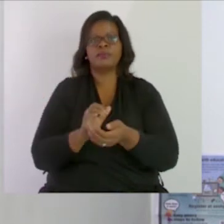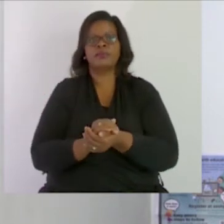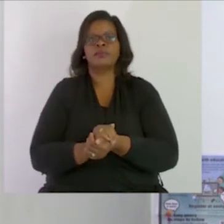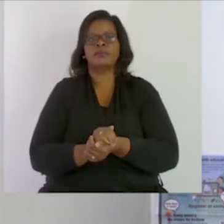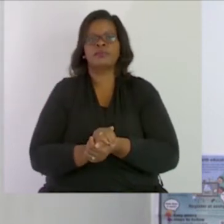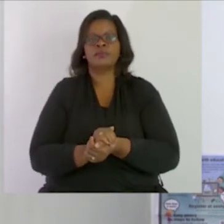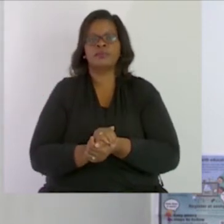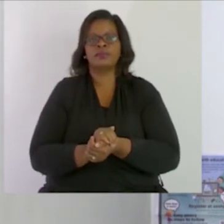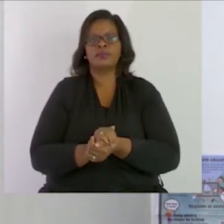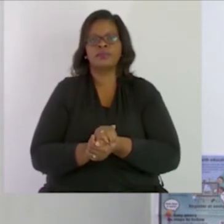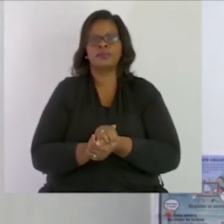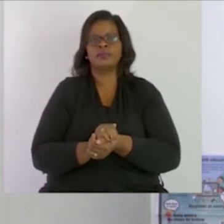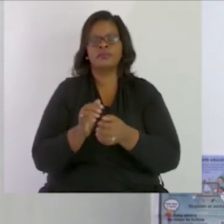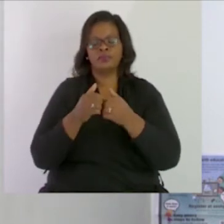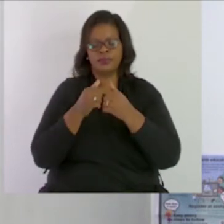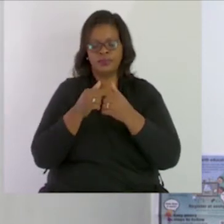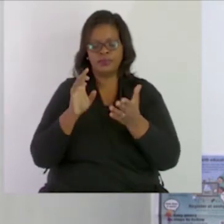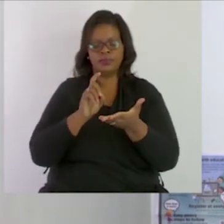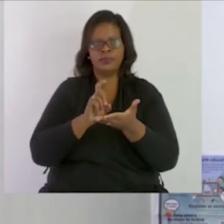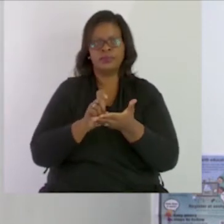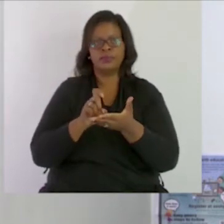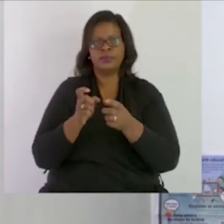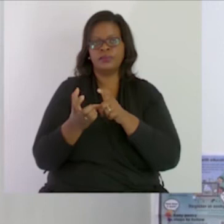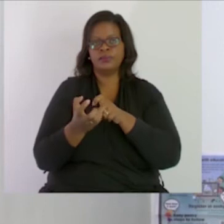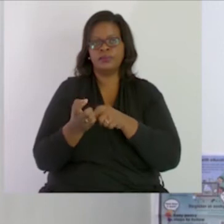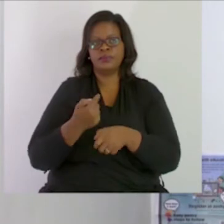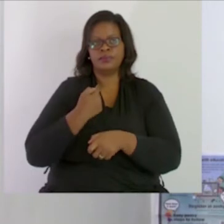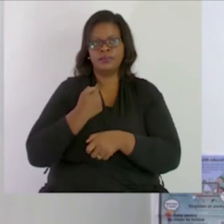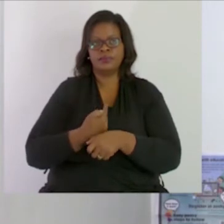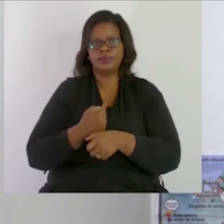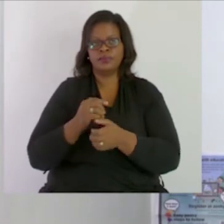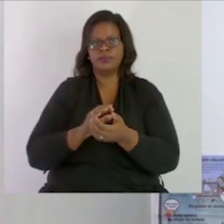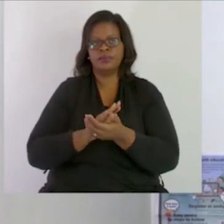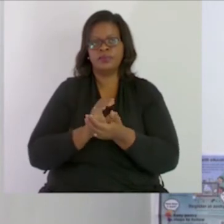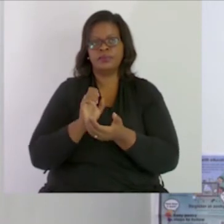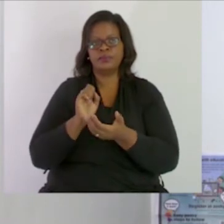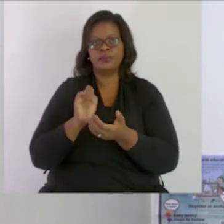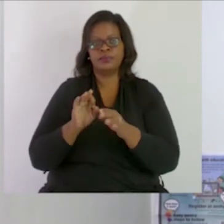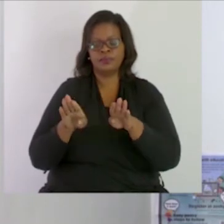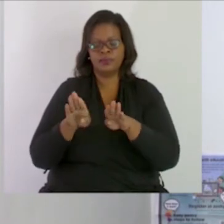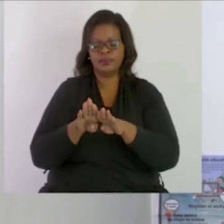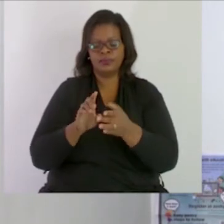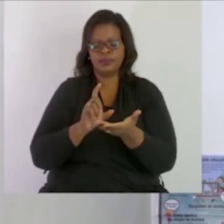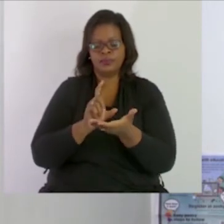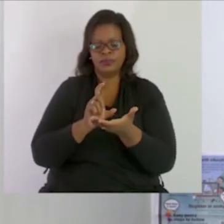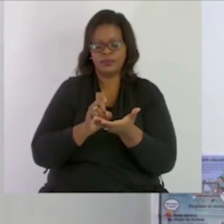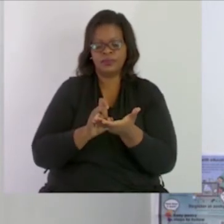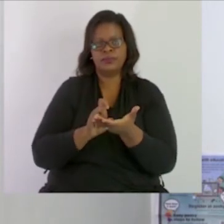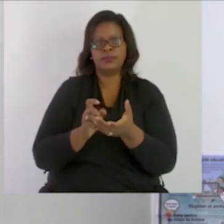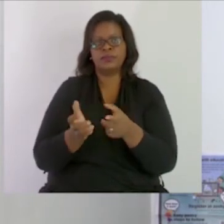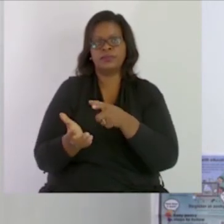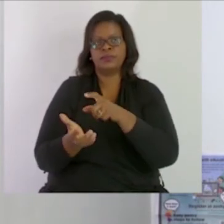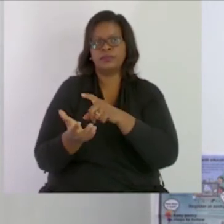Let us start by sanitizing our hands. When you are sanitizing your hands, you are supposed to spray inside